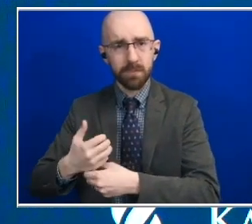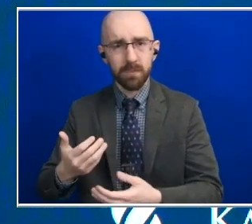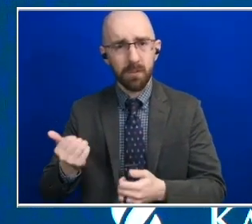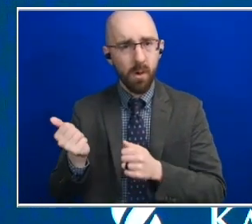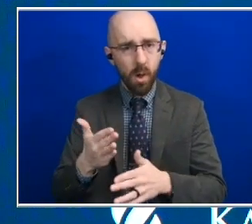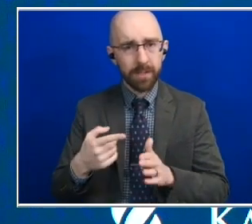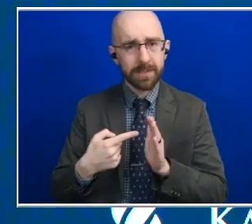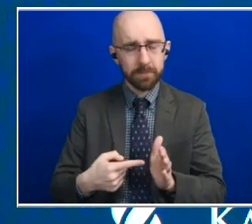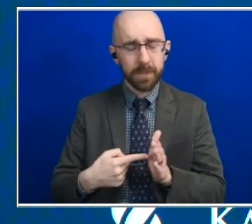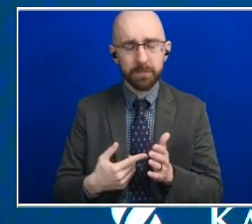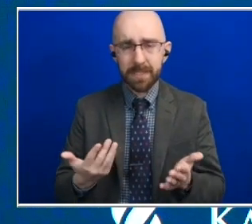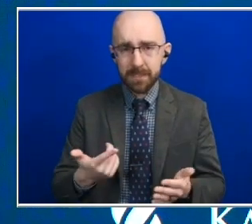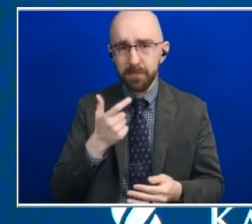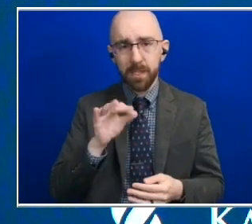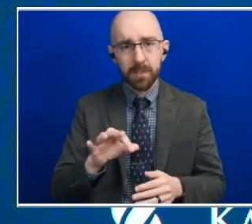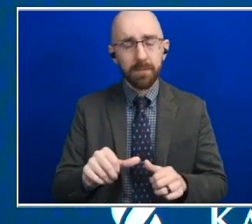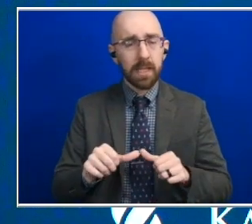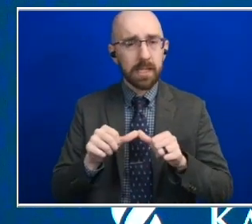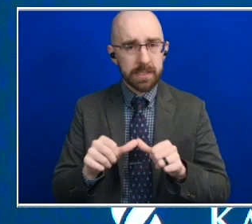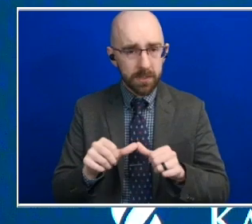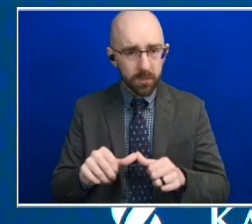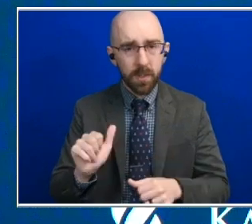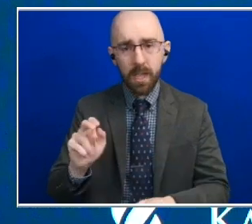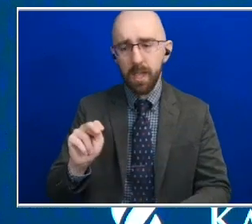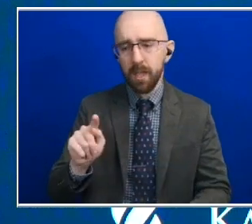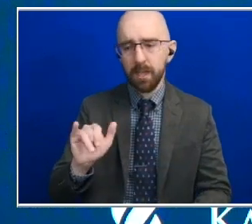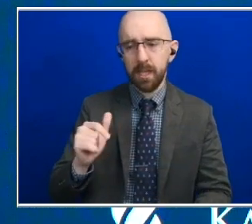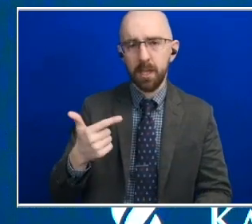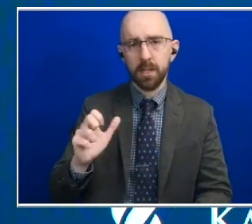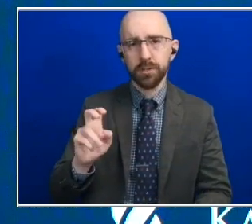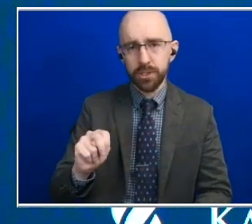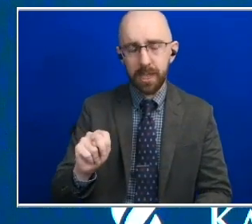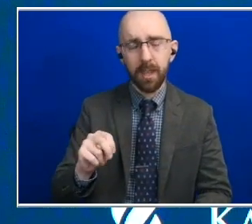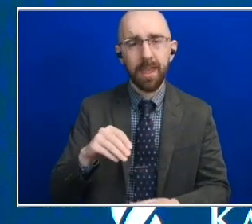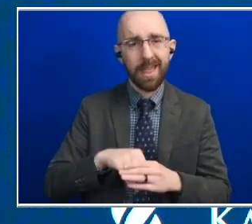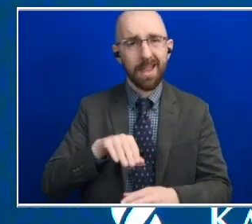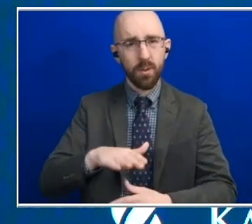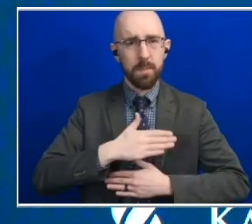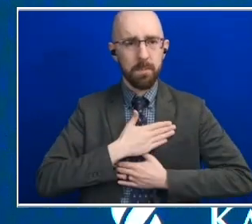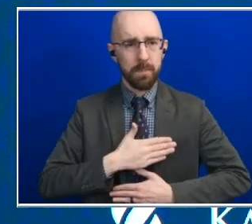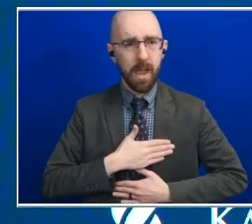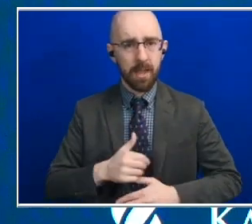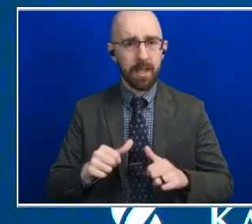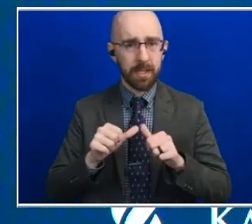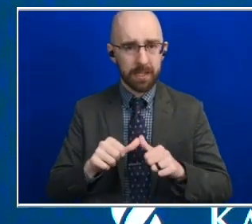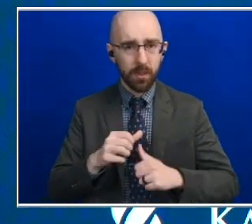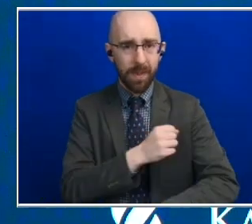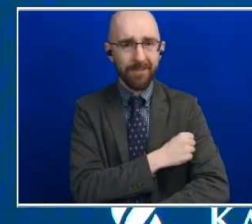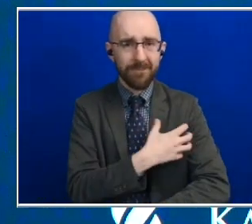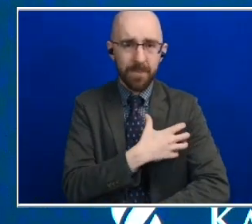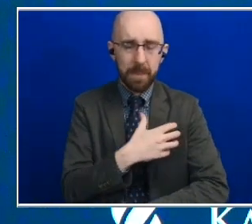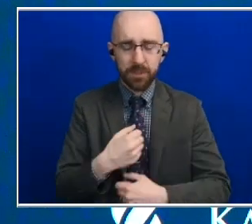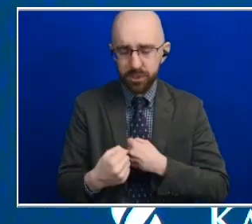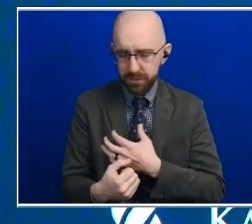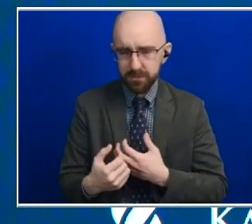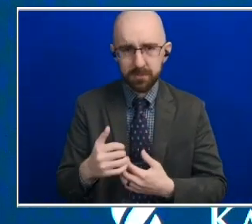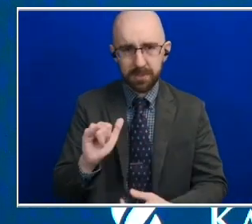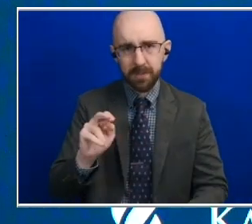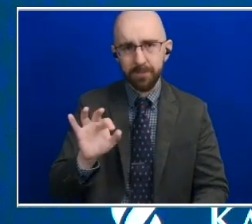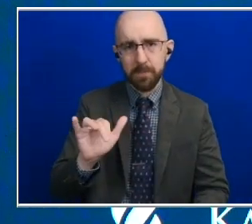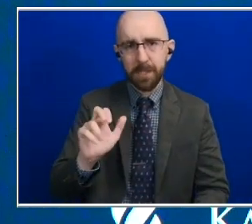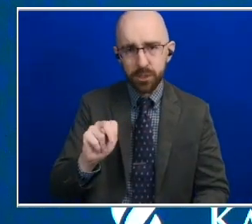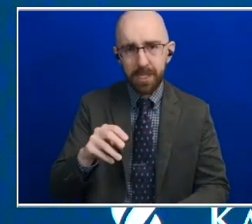continued antigen in your body, continued inflammation in your body? So I think really